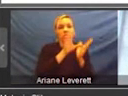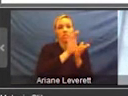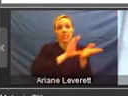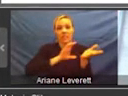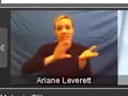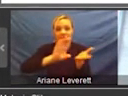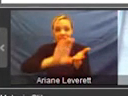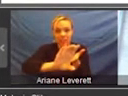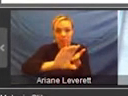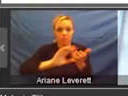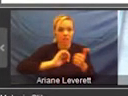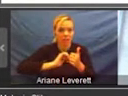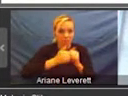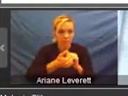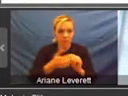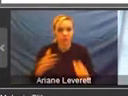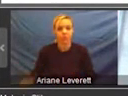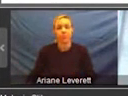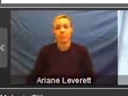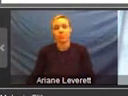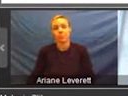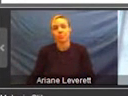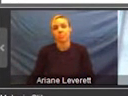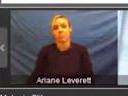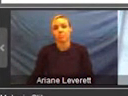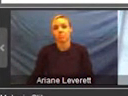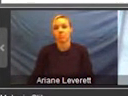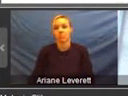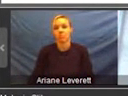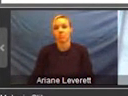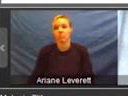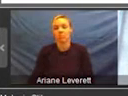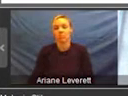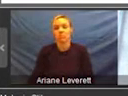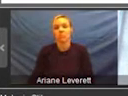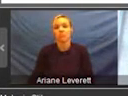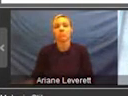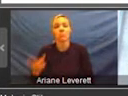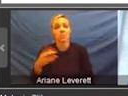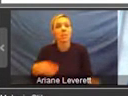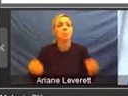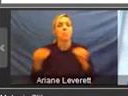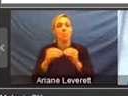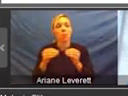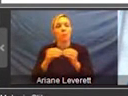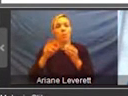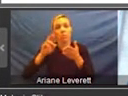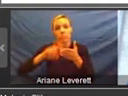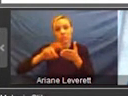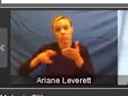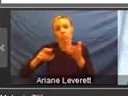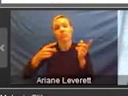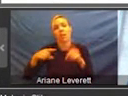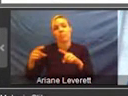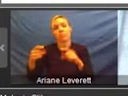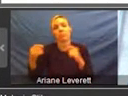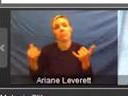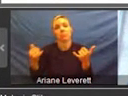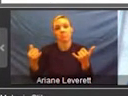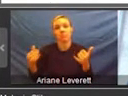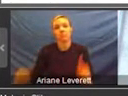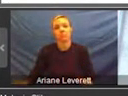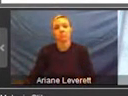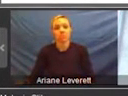countries. There is a growing number of research going on at the moment, but